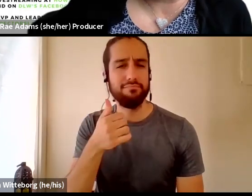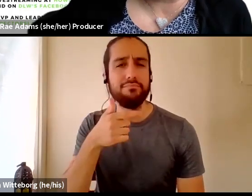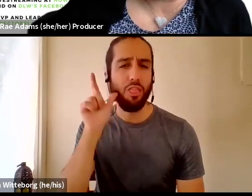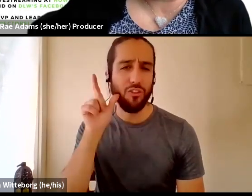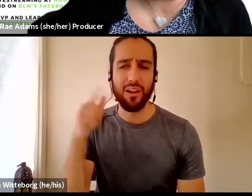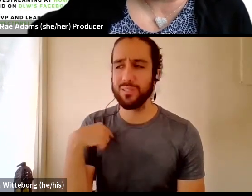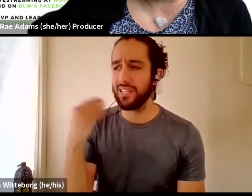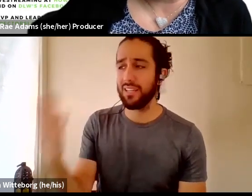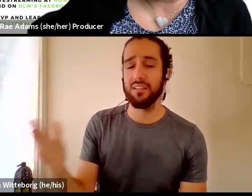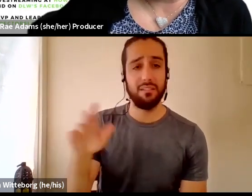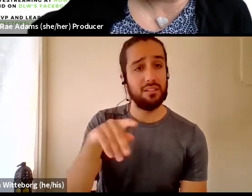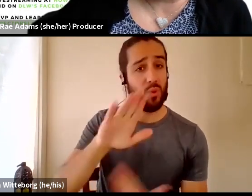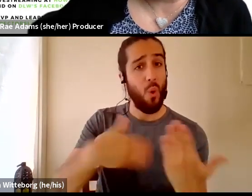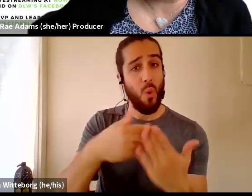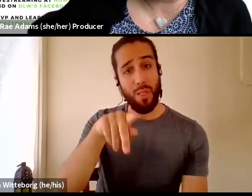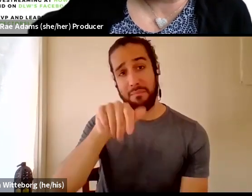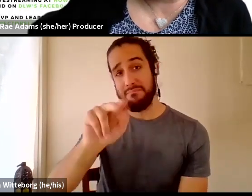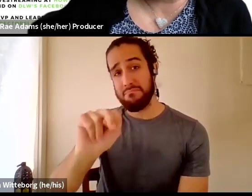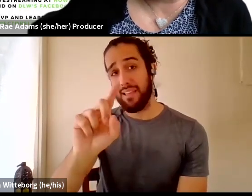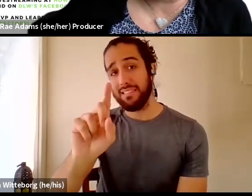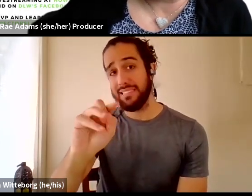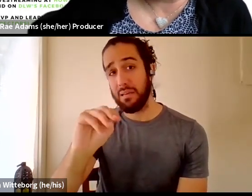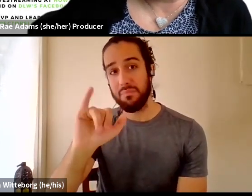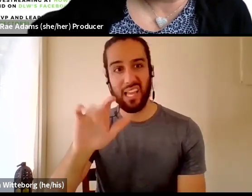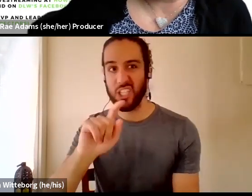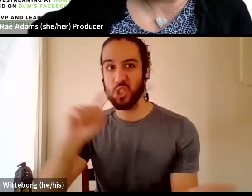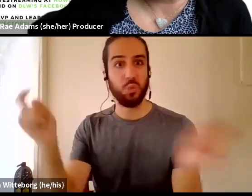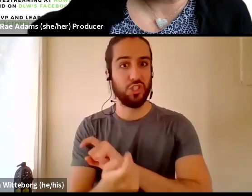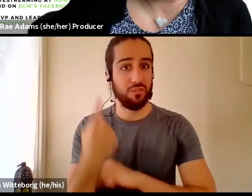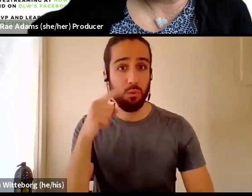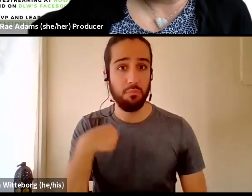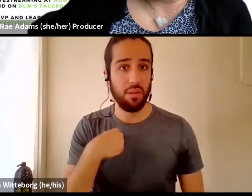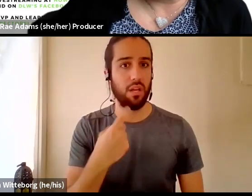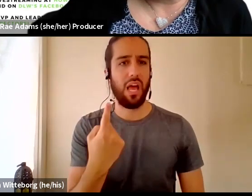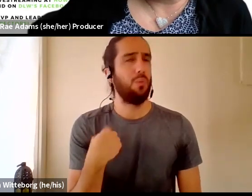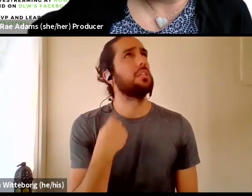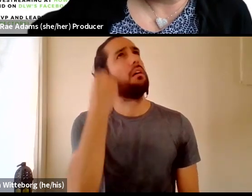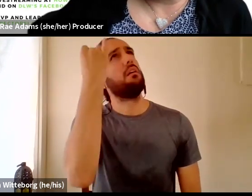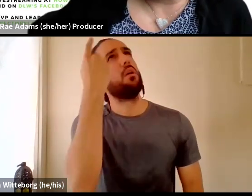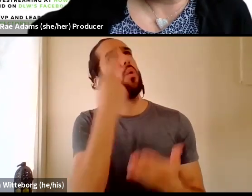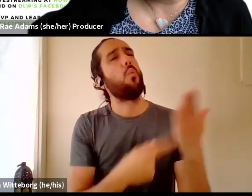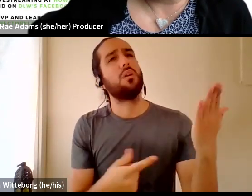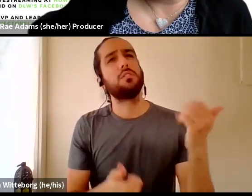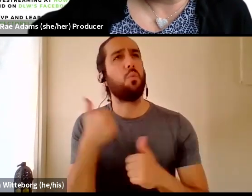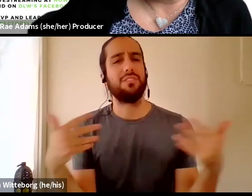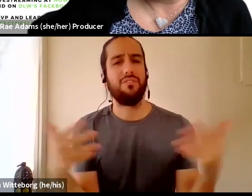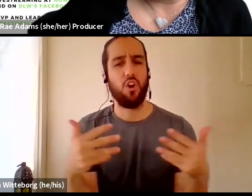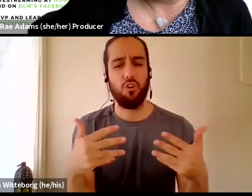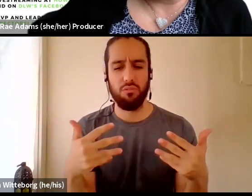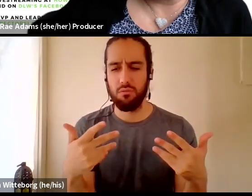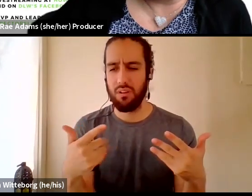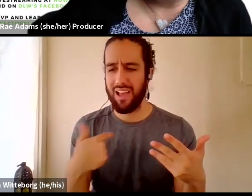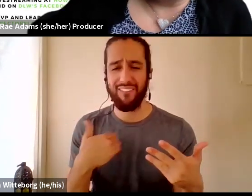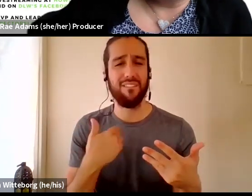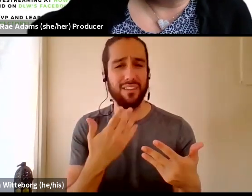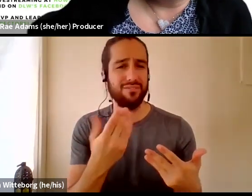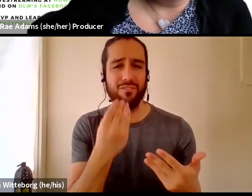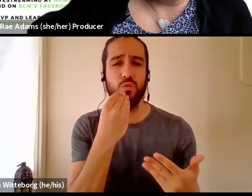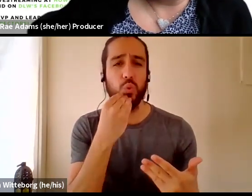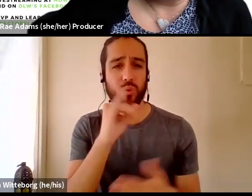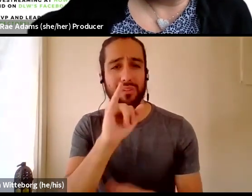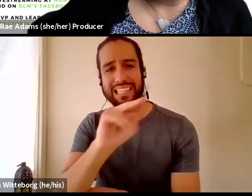whole pandemic has completely switched for me. I was thinking, what am I most afraid of? Food insecurity? I grew up with that. I grew up in the ghetto. I grew up